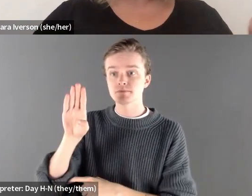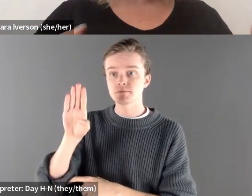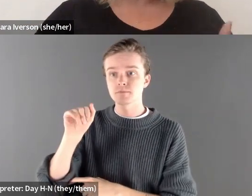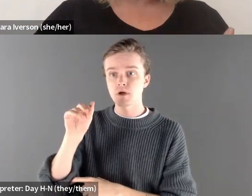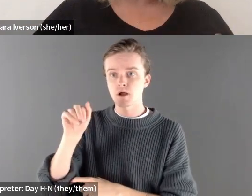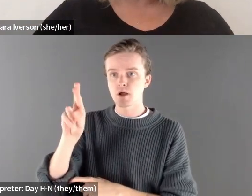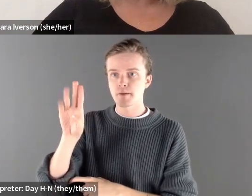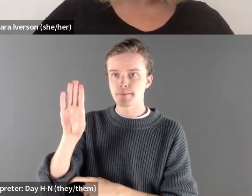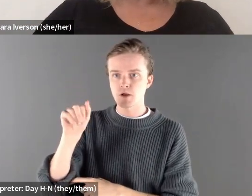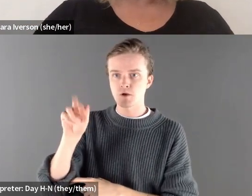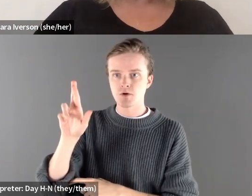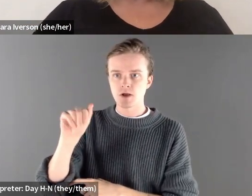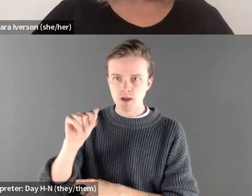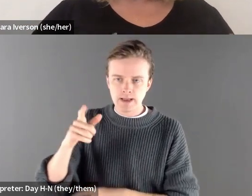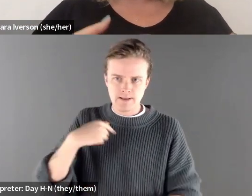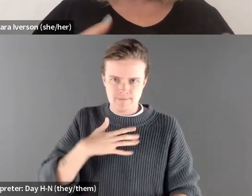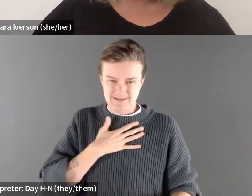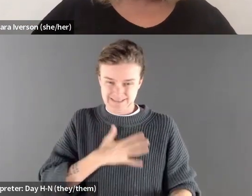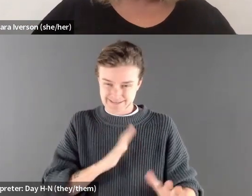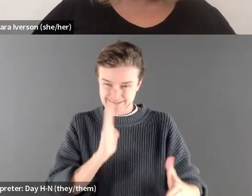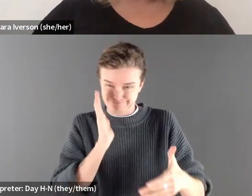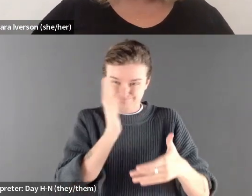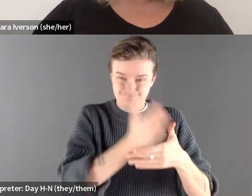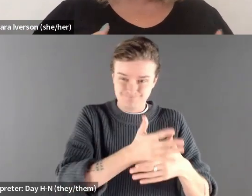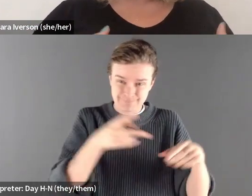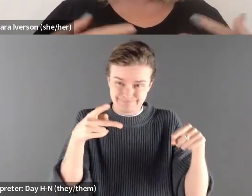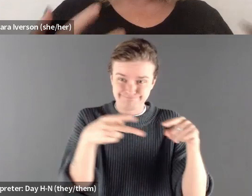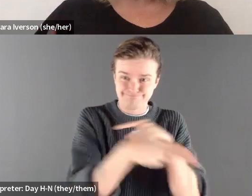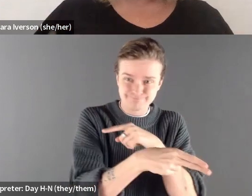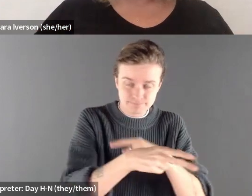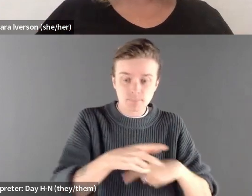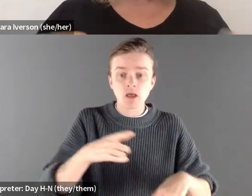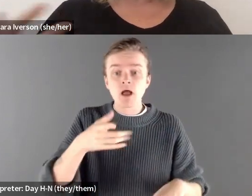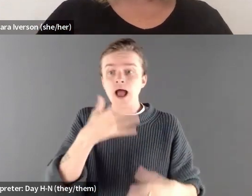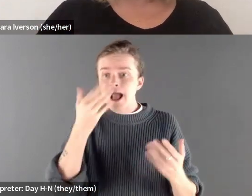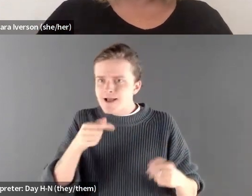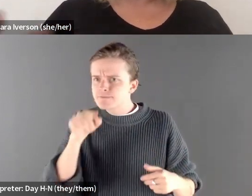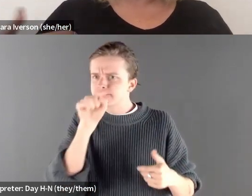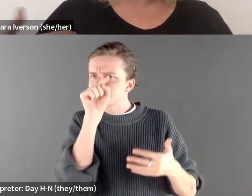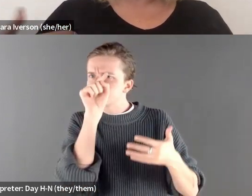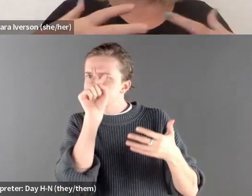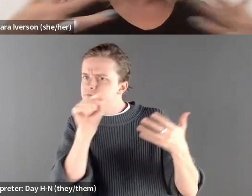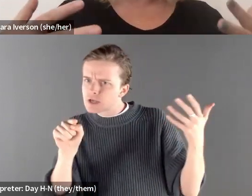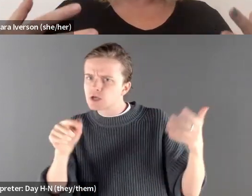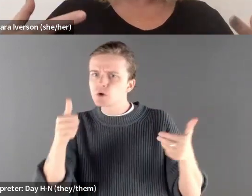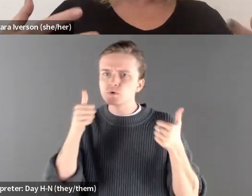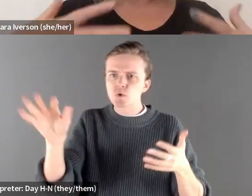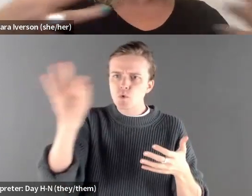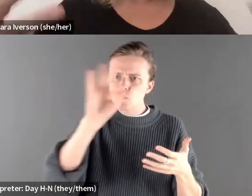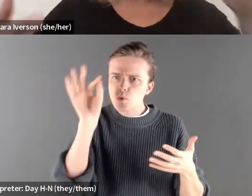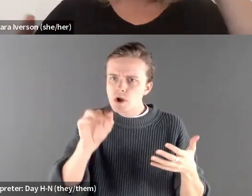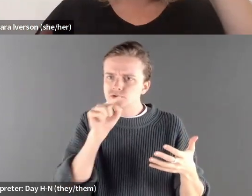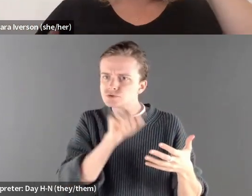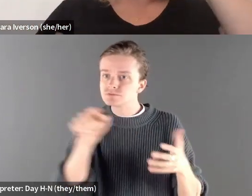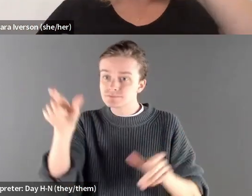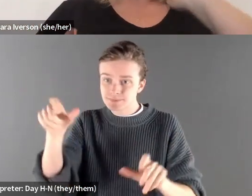and there's a couple questions from viewers that I think are great in taking this into beyond where we've been